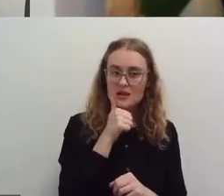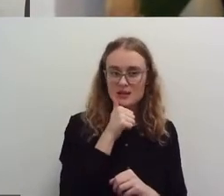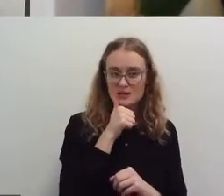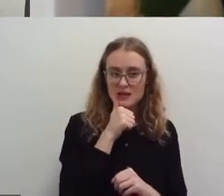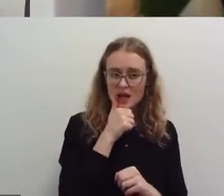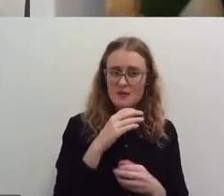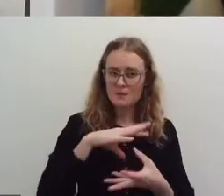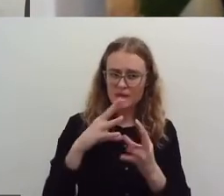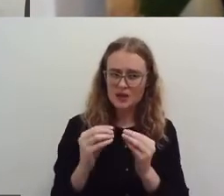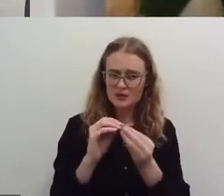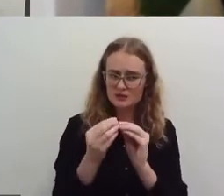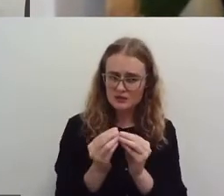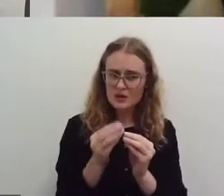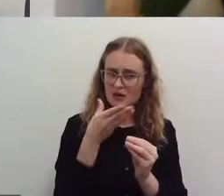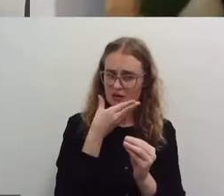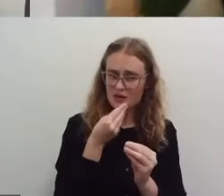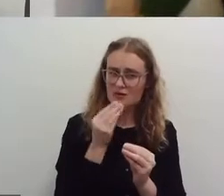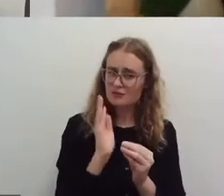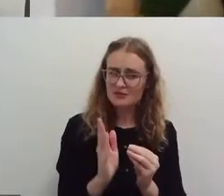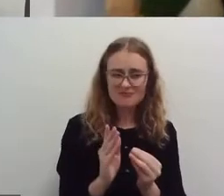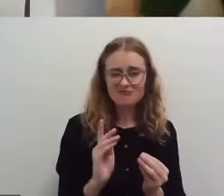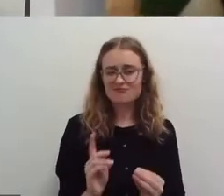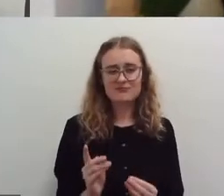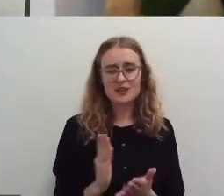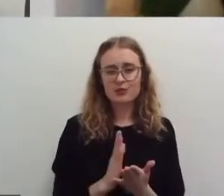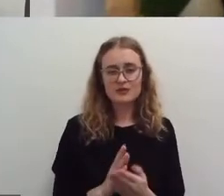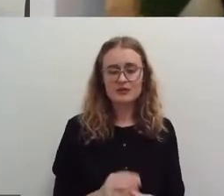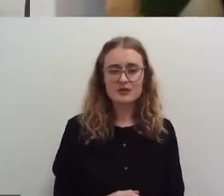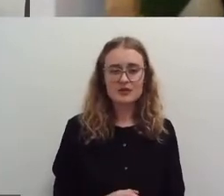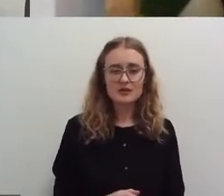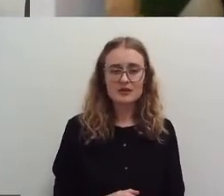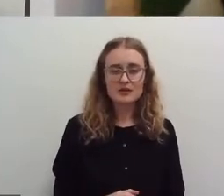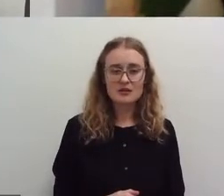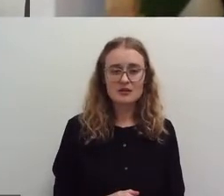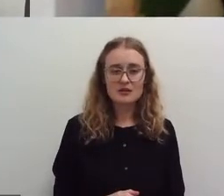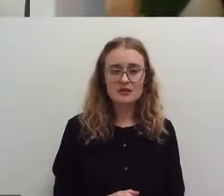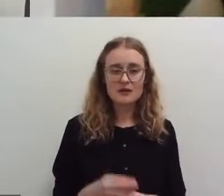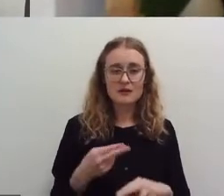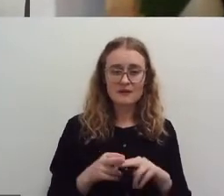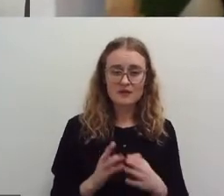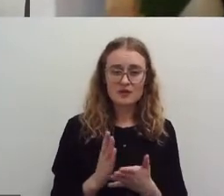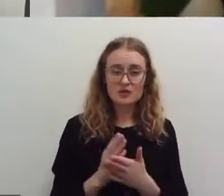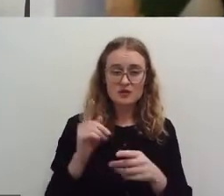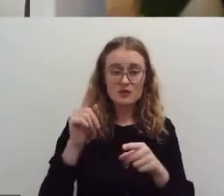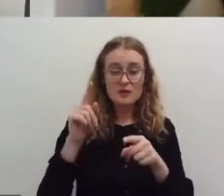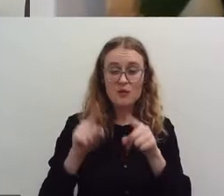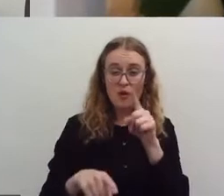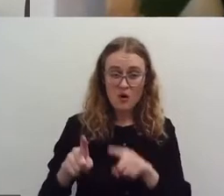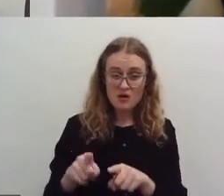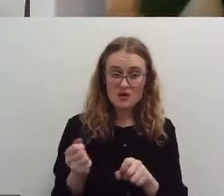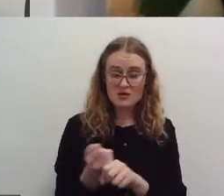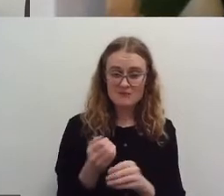like have some politicians who have the courage to actually act, because the decisions that are needed to be made for us to actually